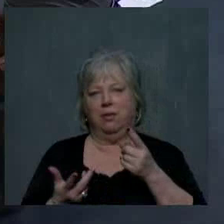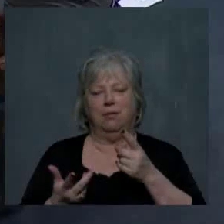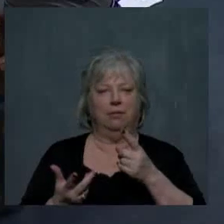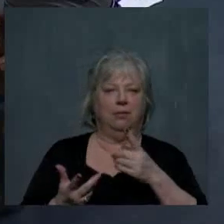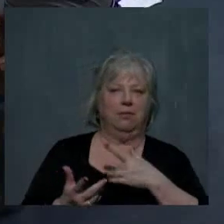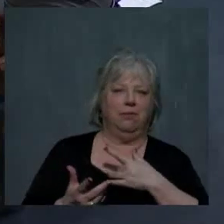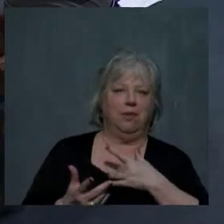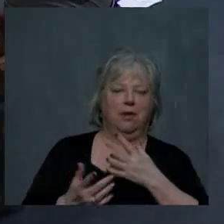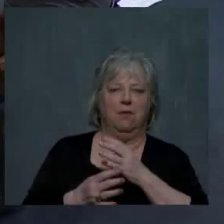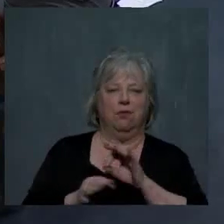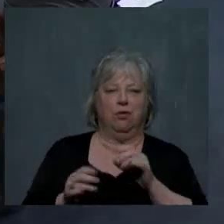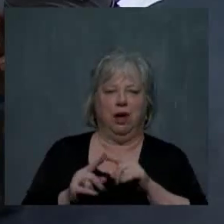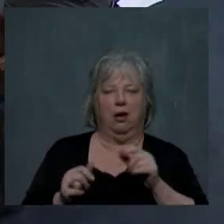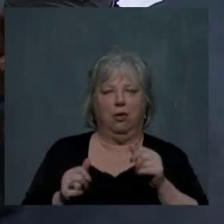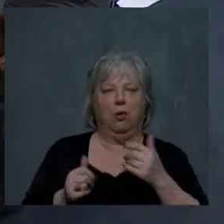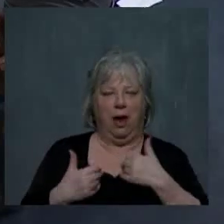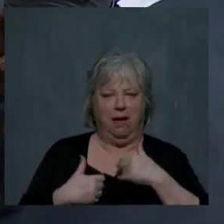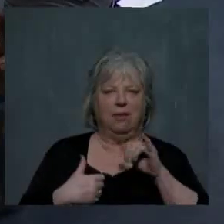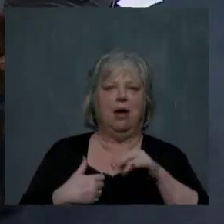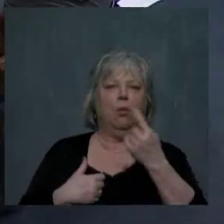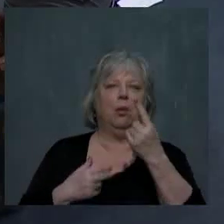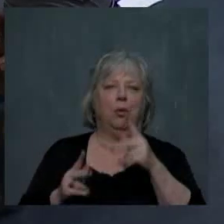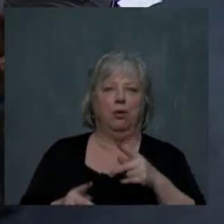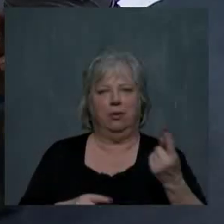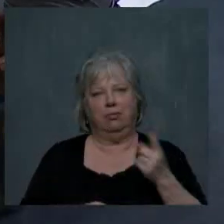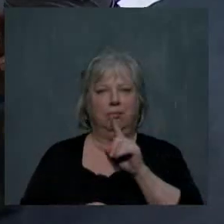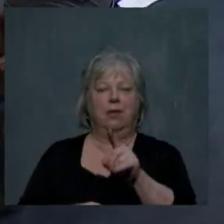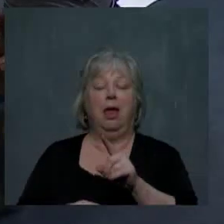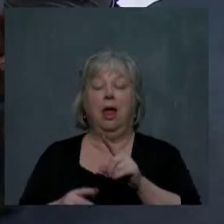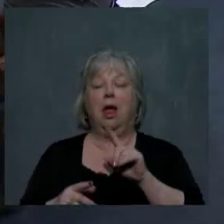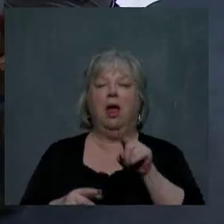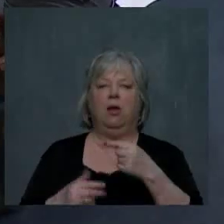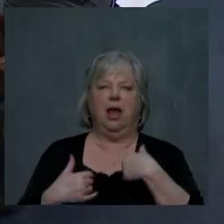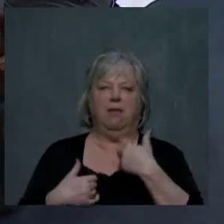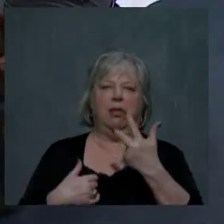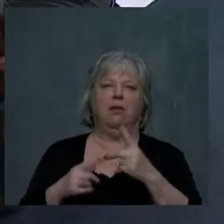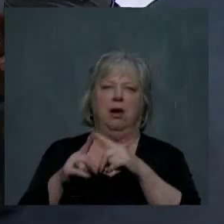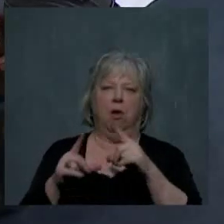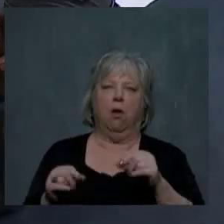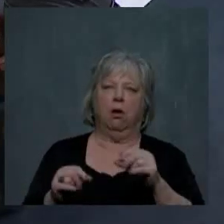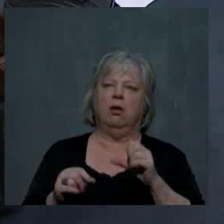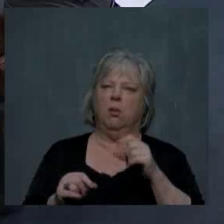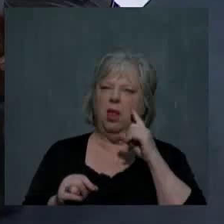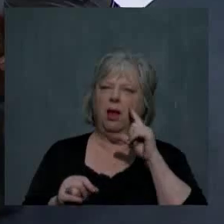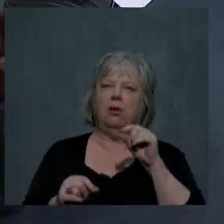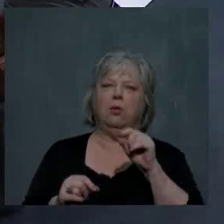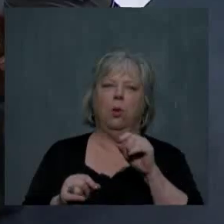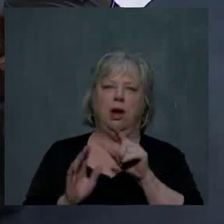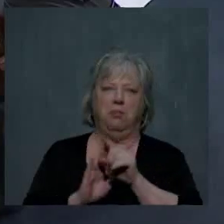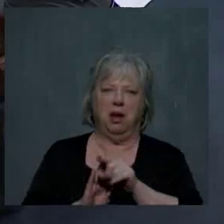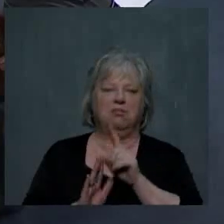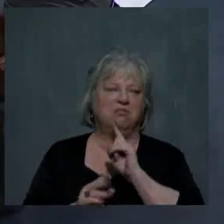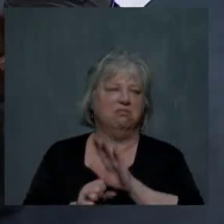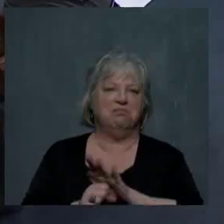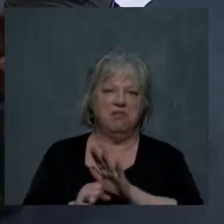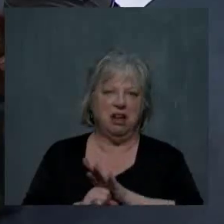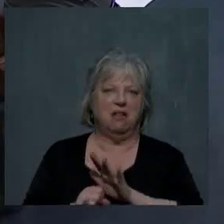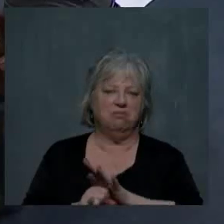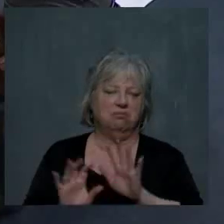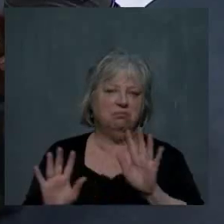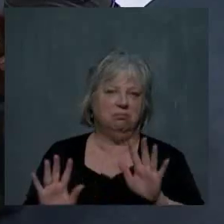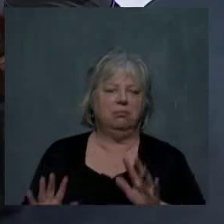him or her up. I only have 3 cards for item C, so I think 20 minutes will be adequate for that.